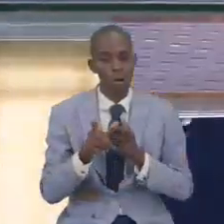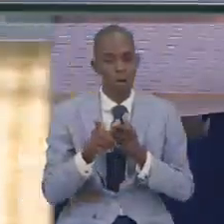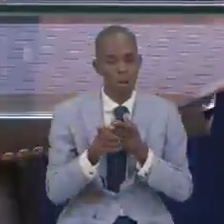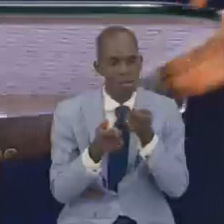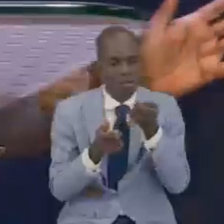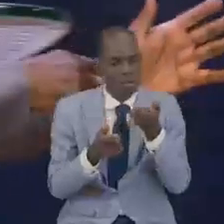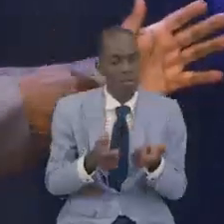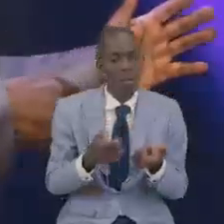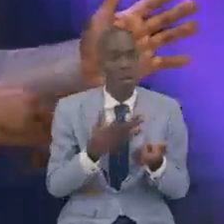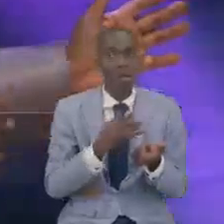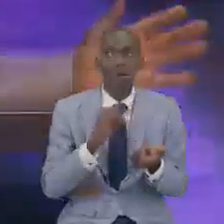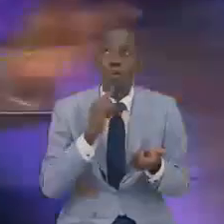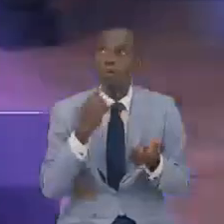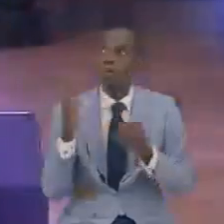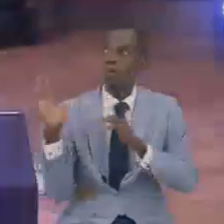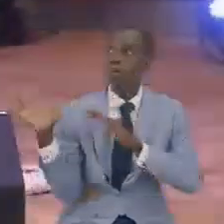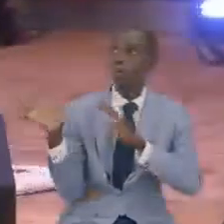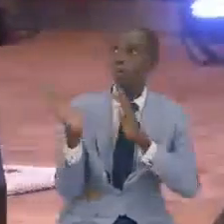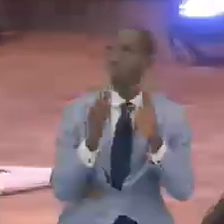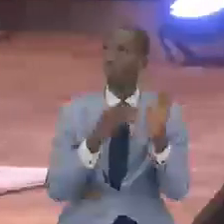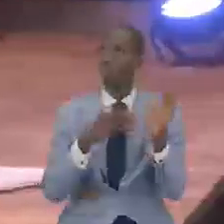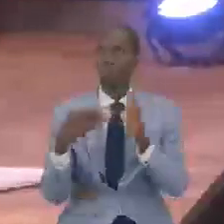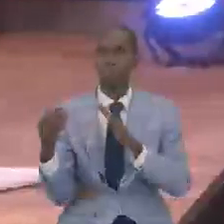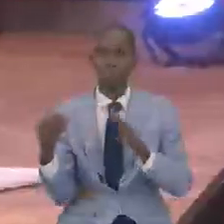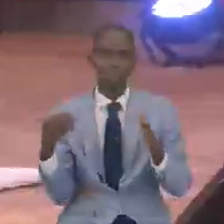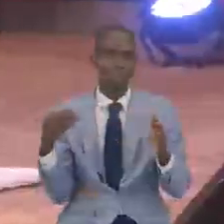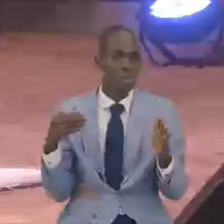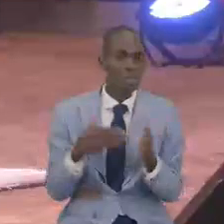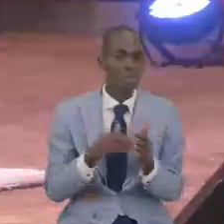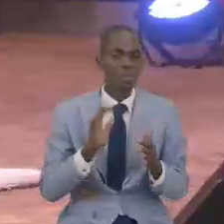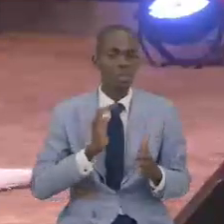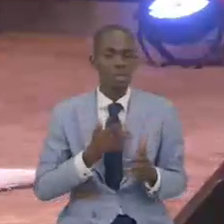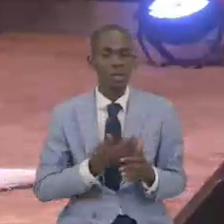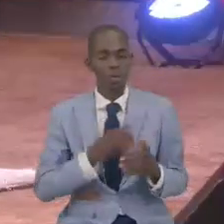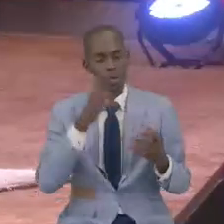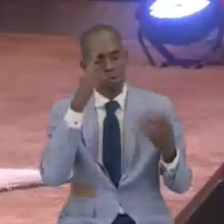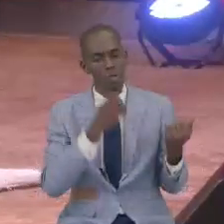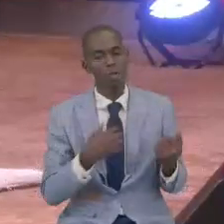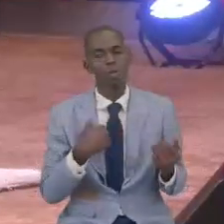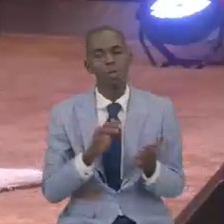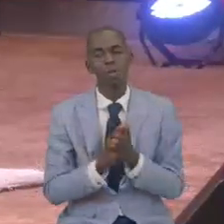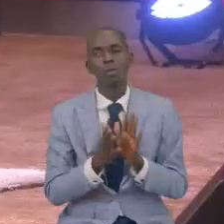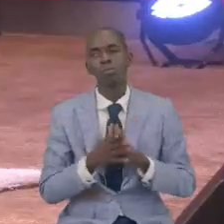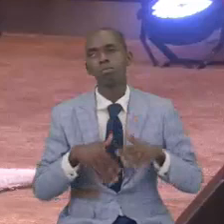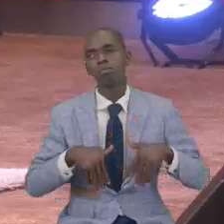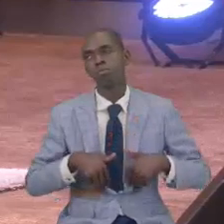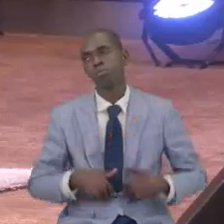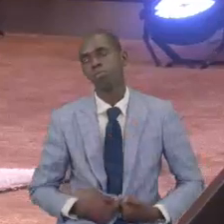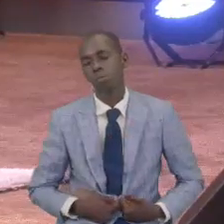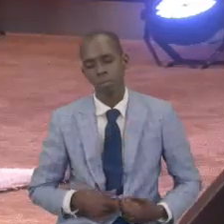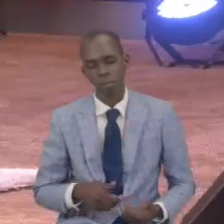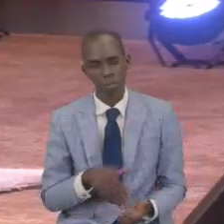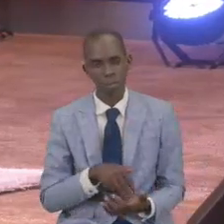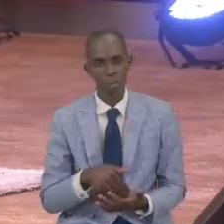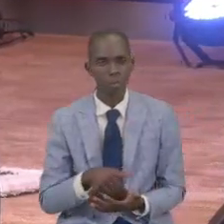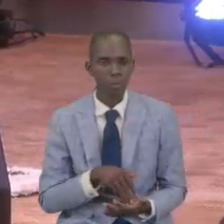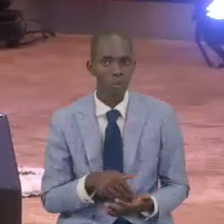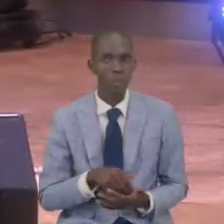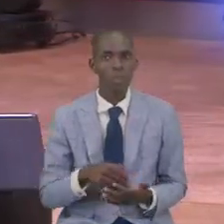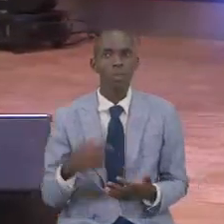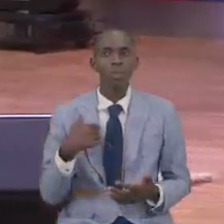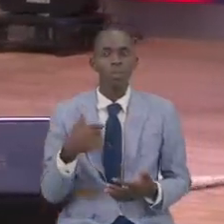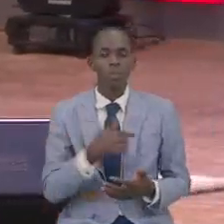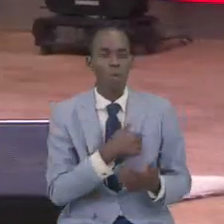then the wind is blowing contrary against our face. We're tired. We're weary. We face, you